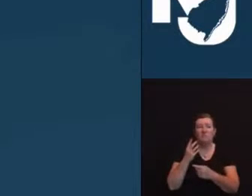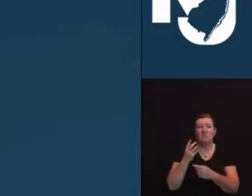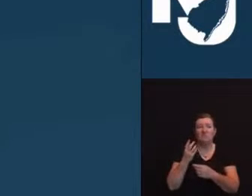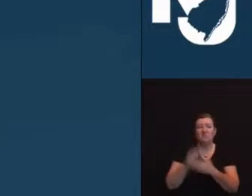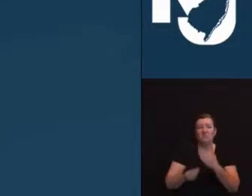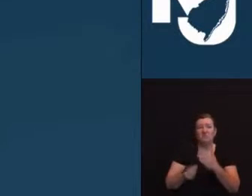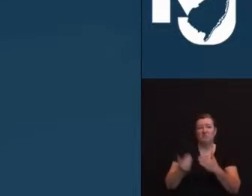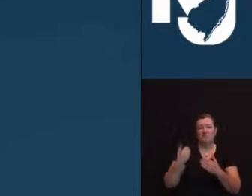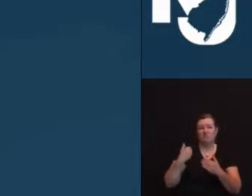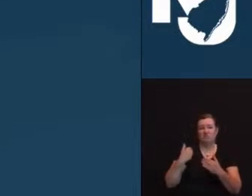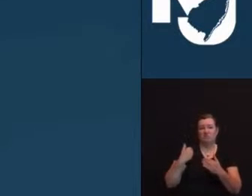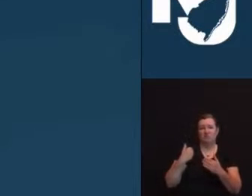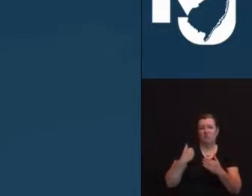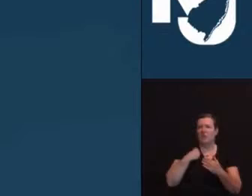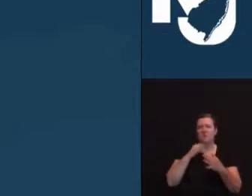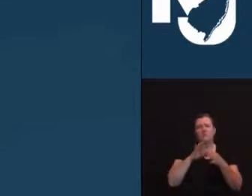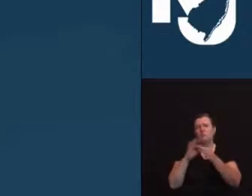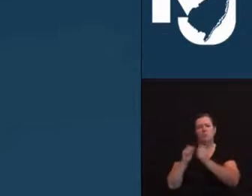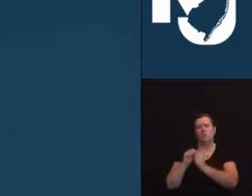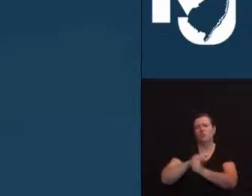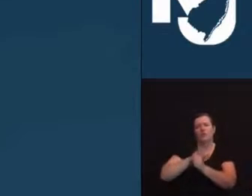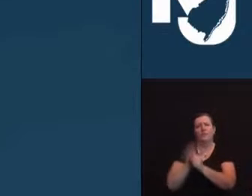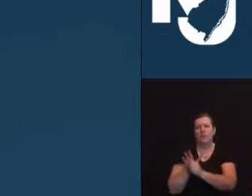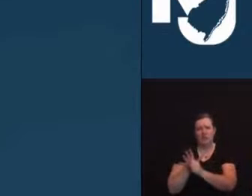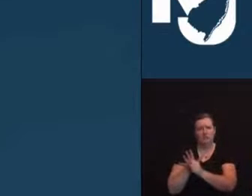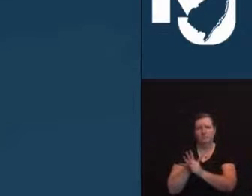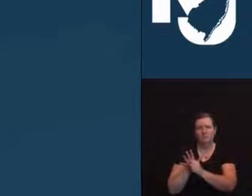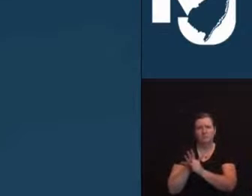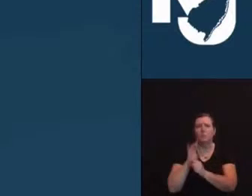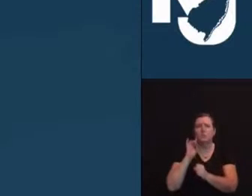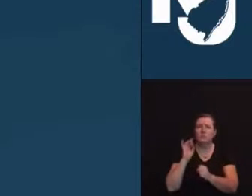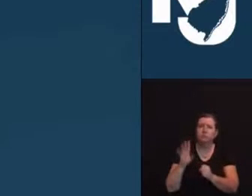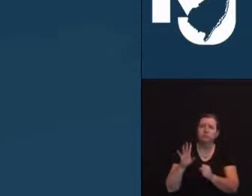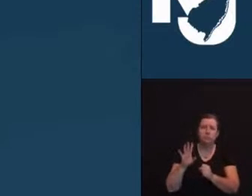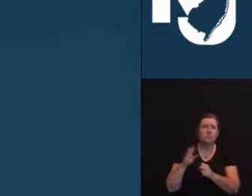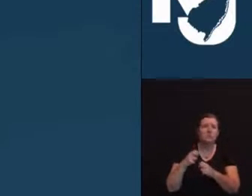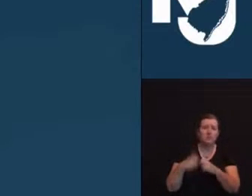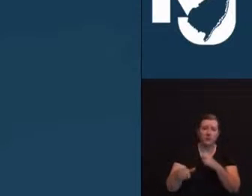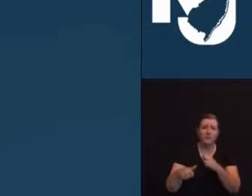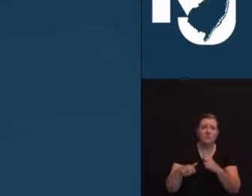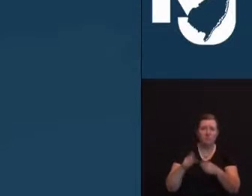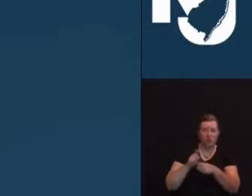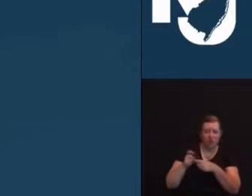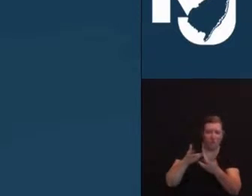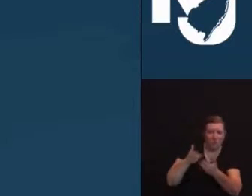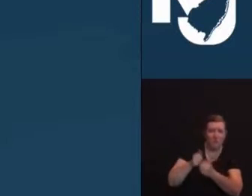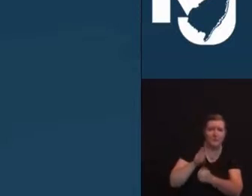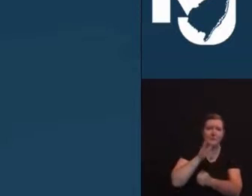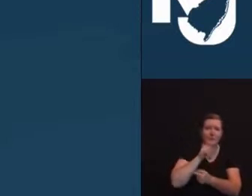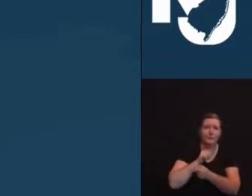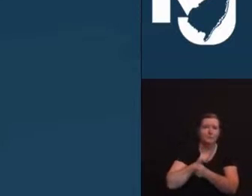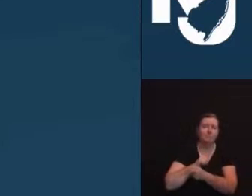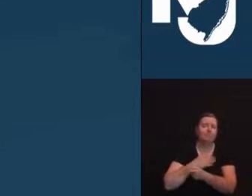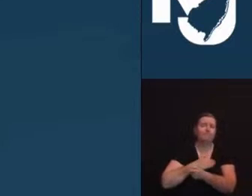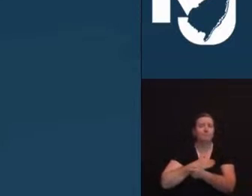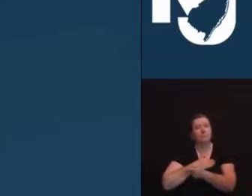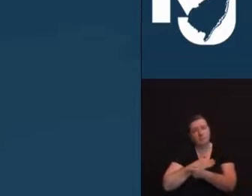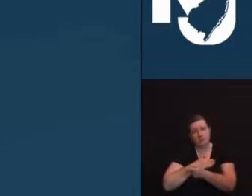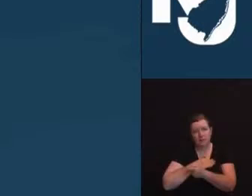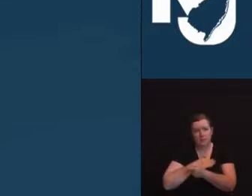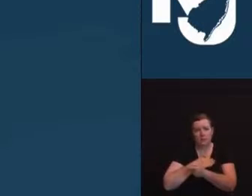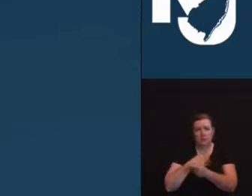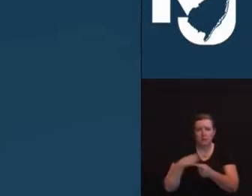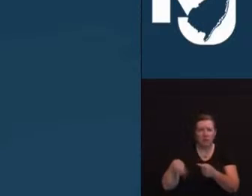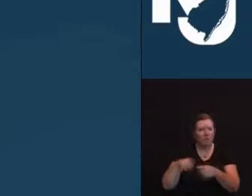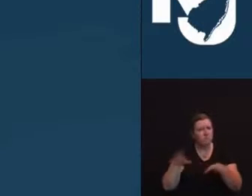COVID. One of the toughest calls, frankly, I've been a part of, and forget about me, just what they did for that little guy